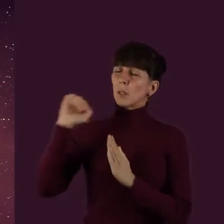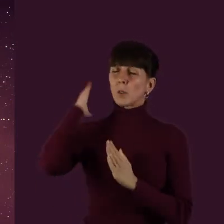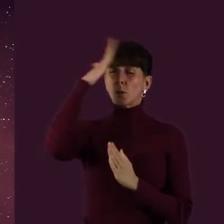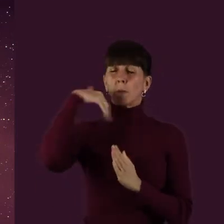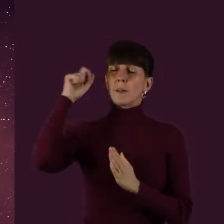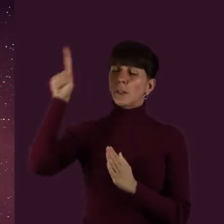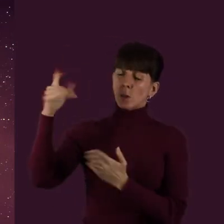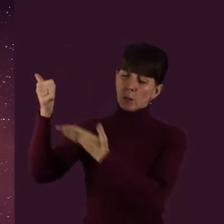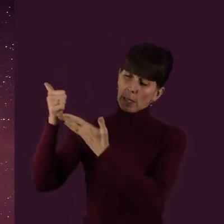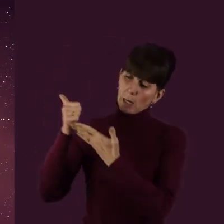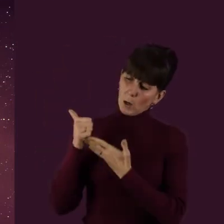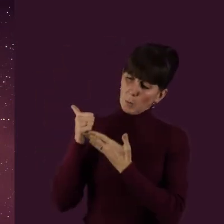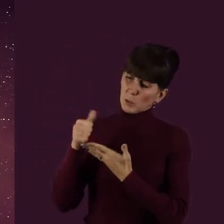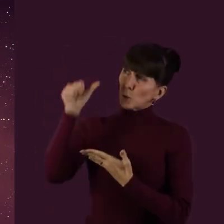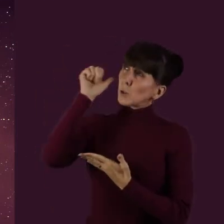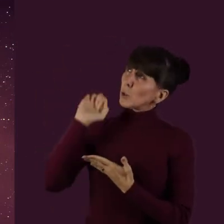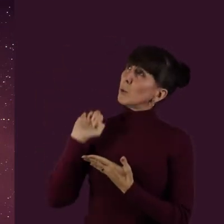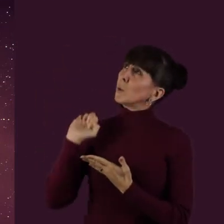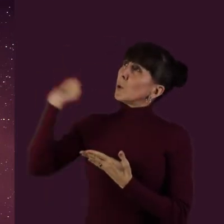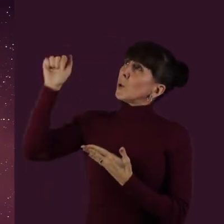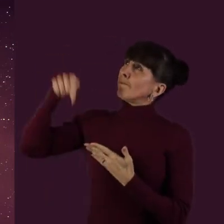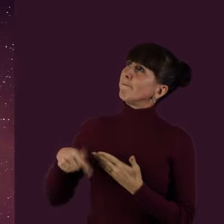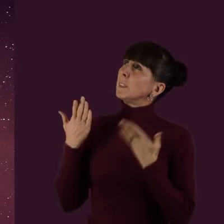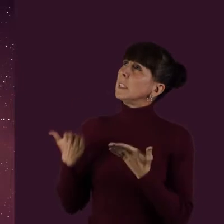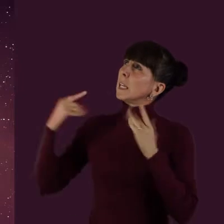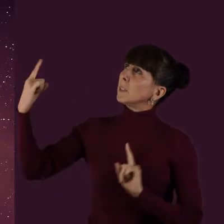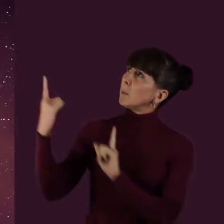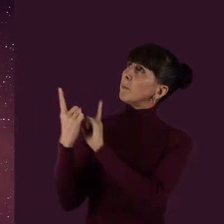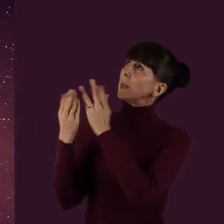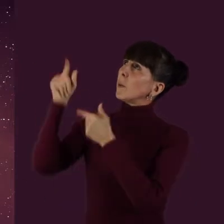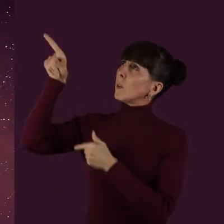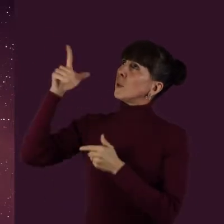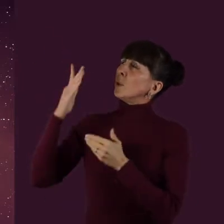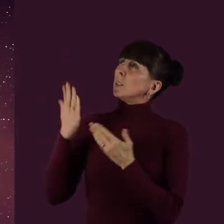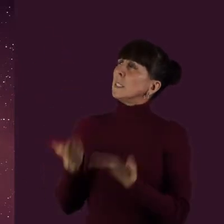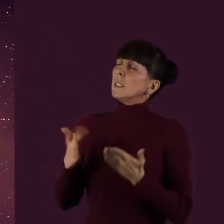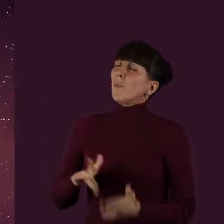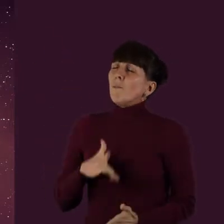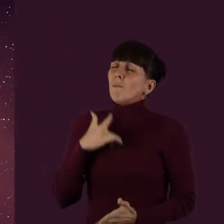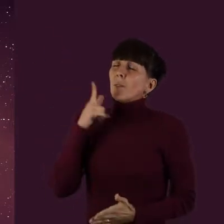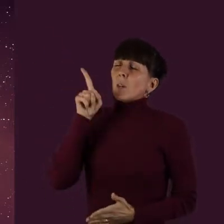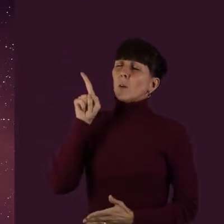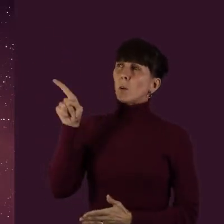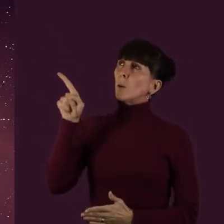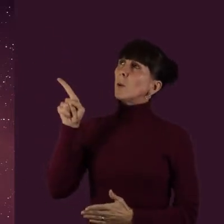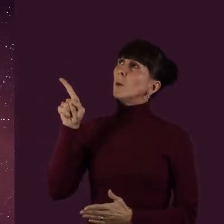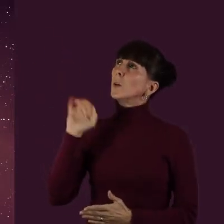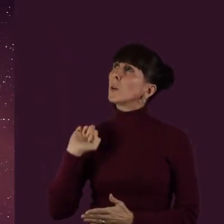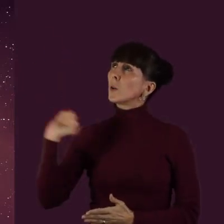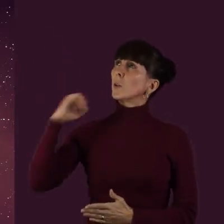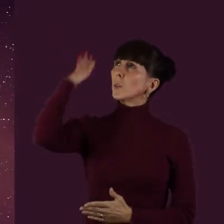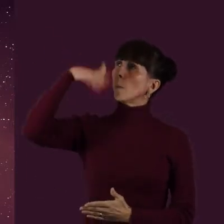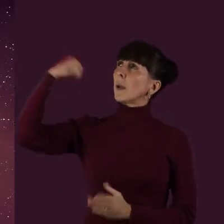you would enable us to meet with you today, that we would be able to encounter you, that we would be able to sense your Spirit